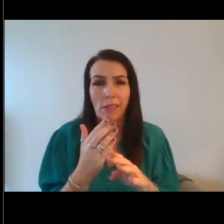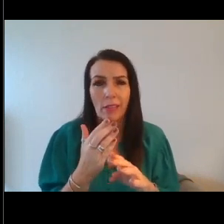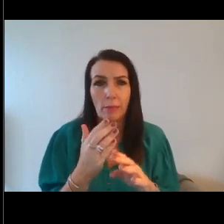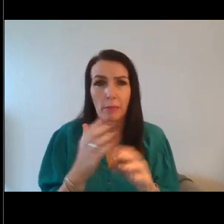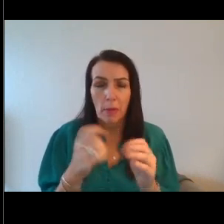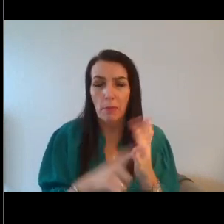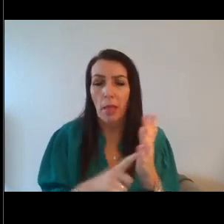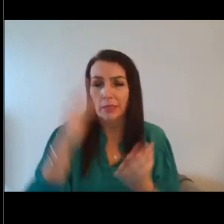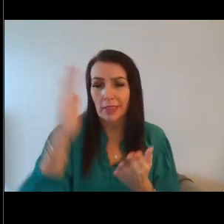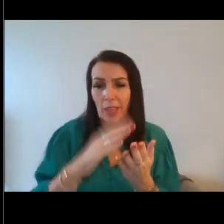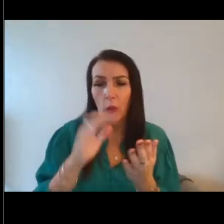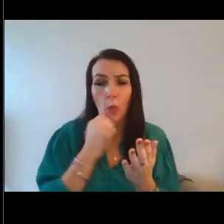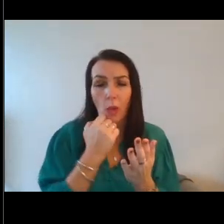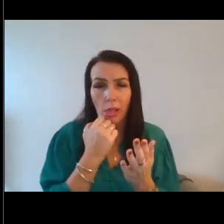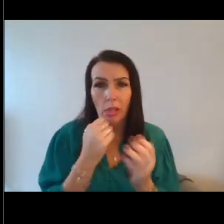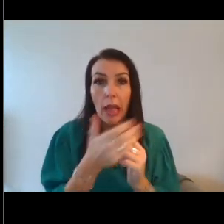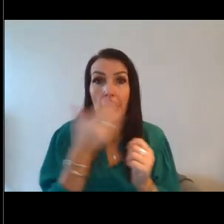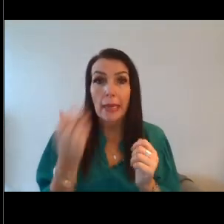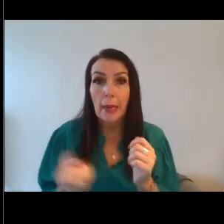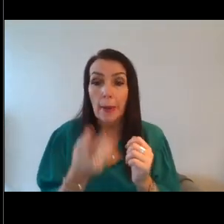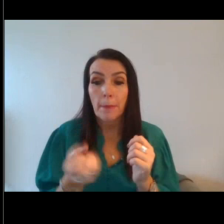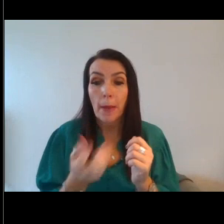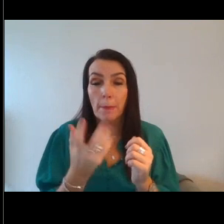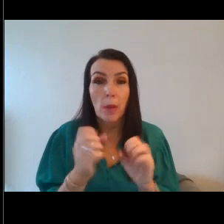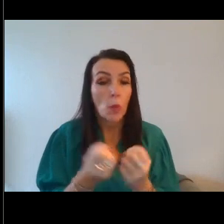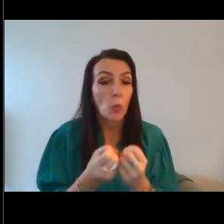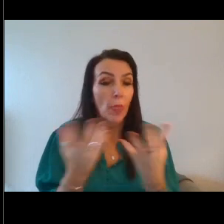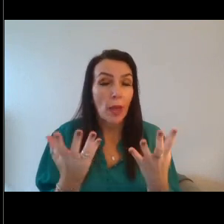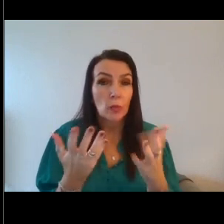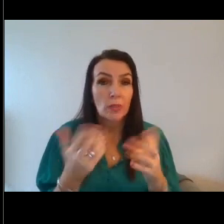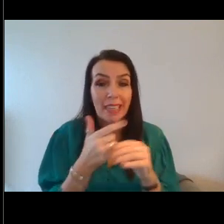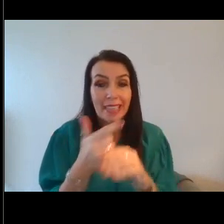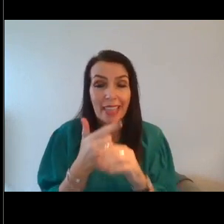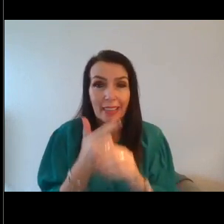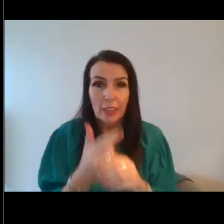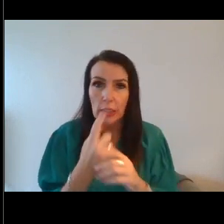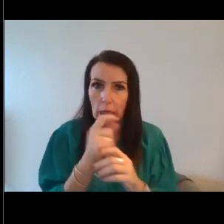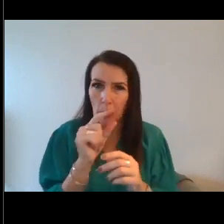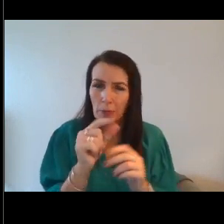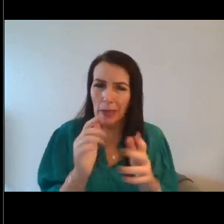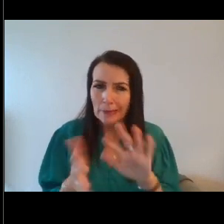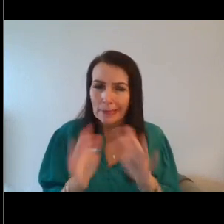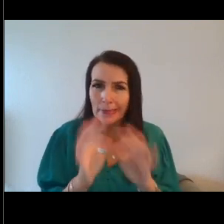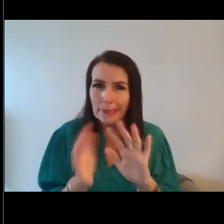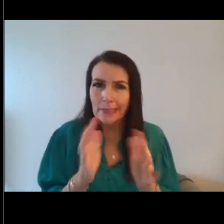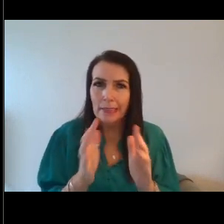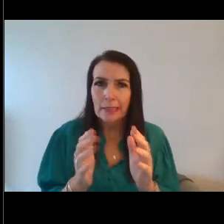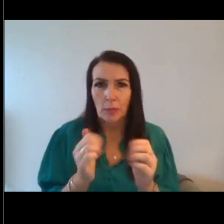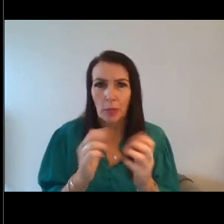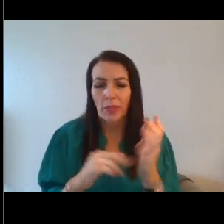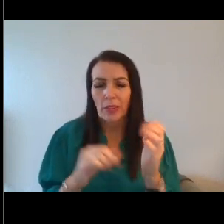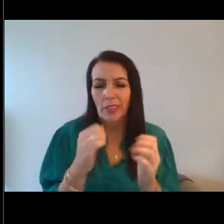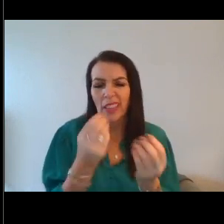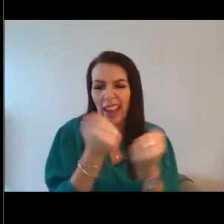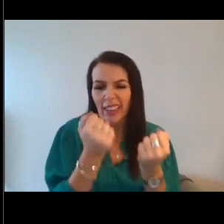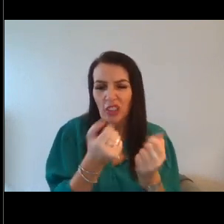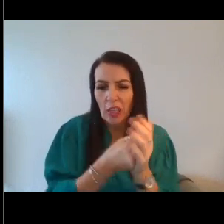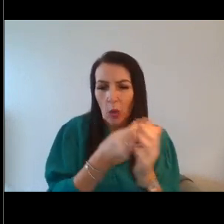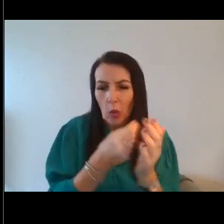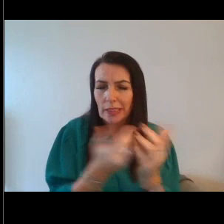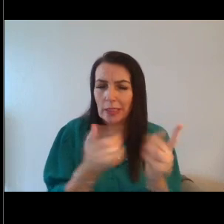down. Heat pumps without insulation can be a bit more marginal, particularly with energy costs as they are at the current